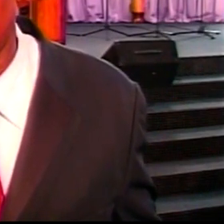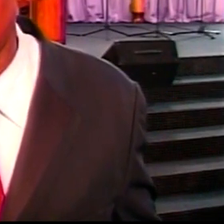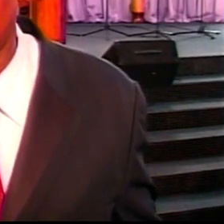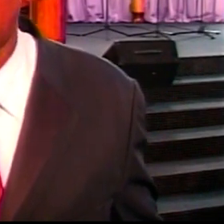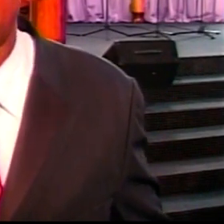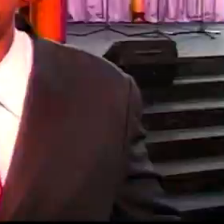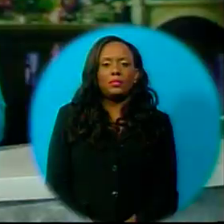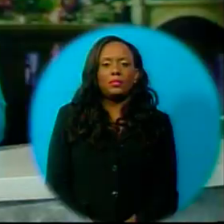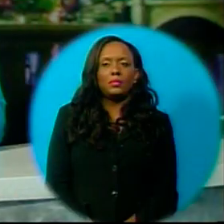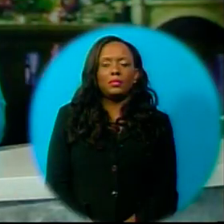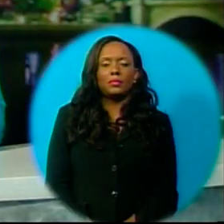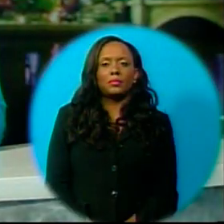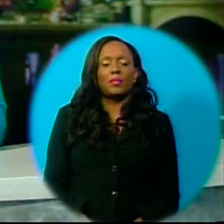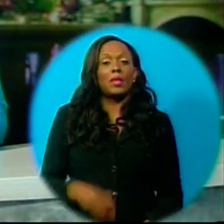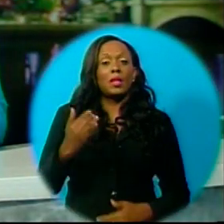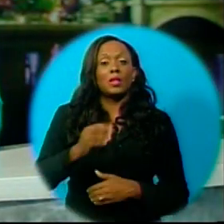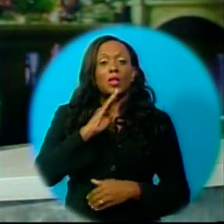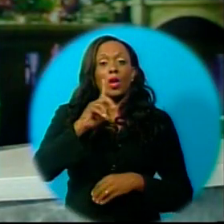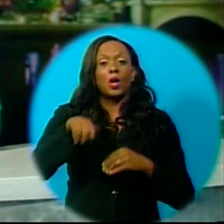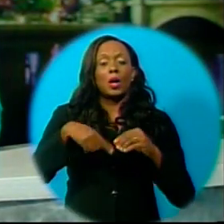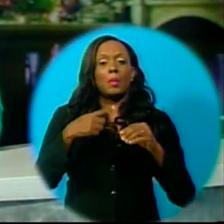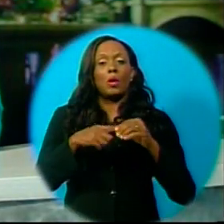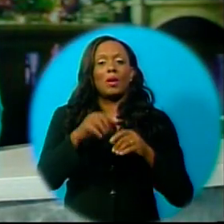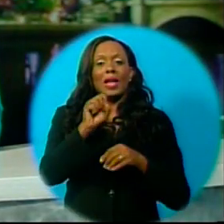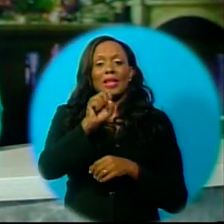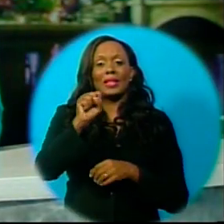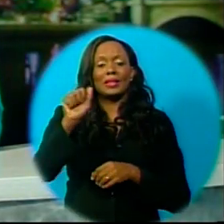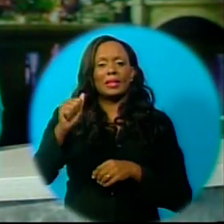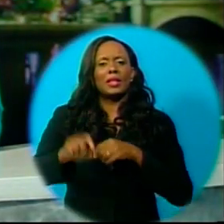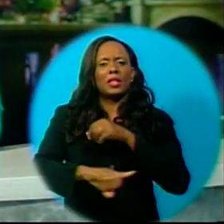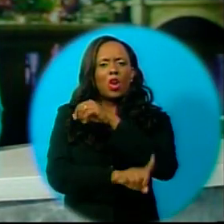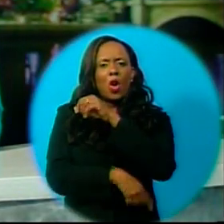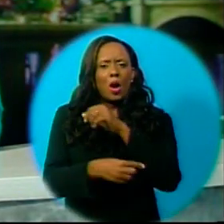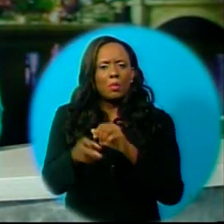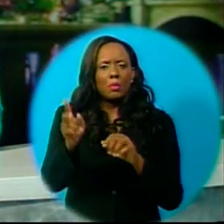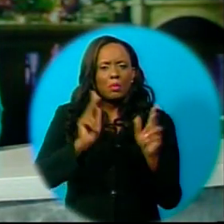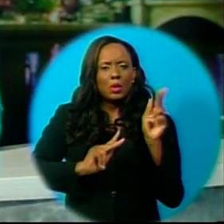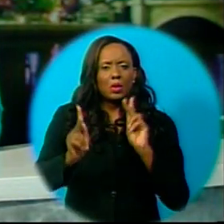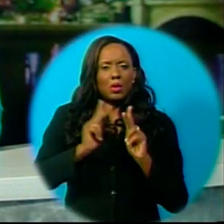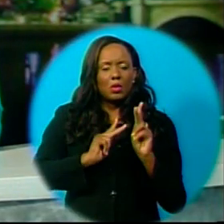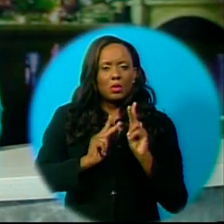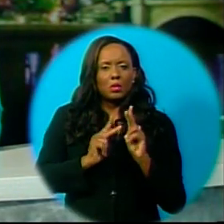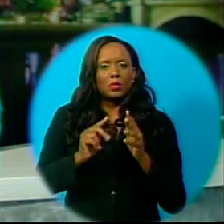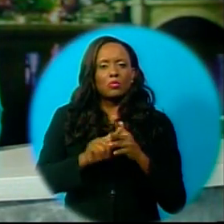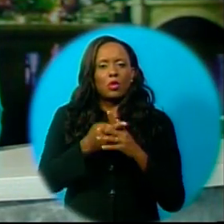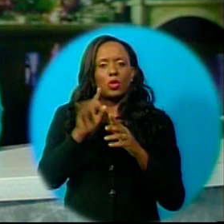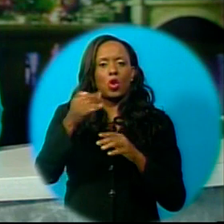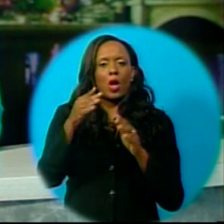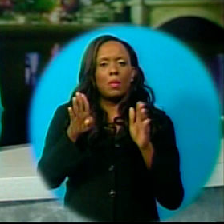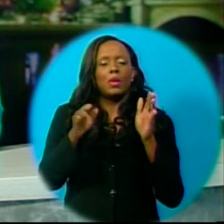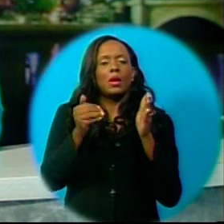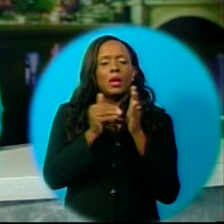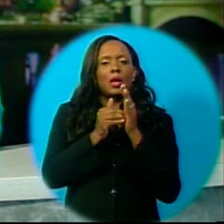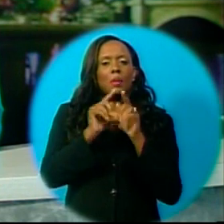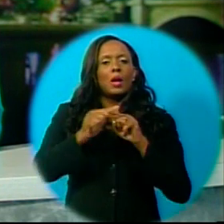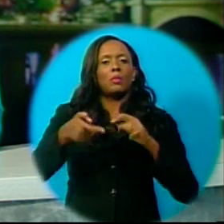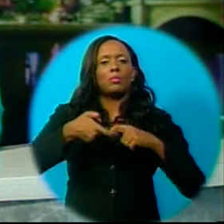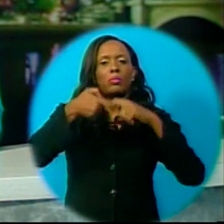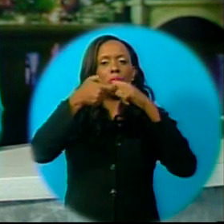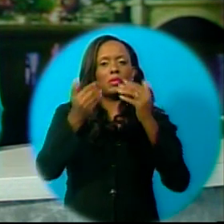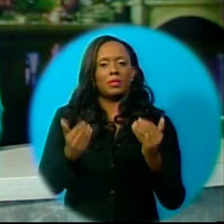preserved. Coming up after the break, Sanitation Service Authority workers back on the job after taking industrial